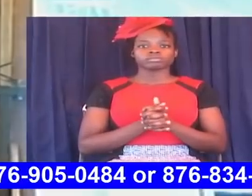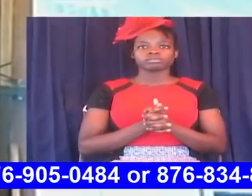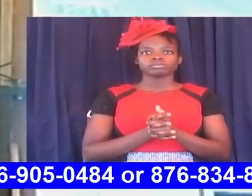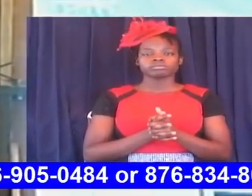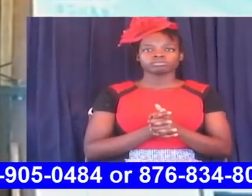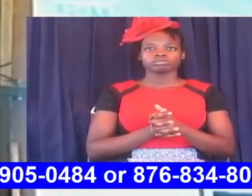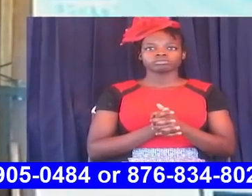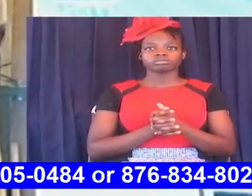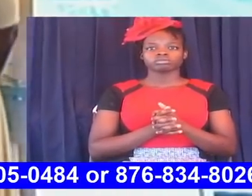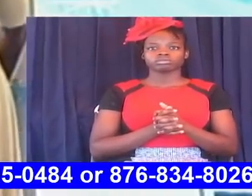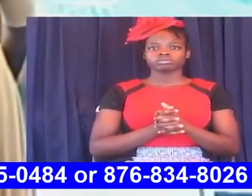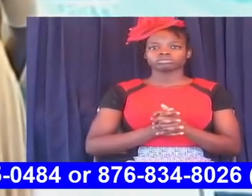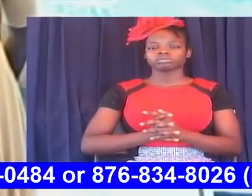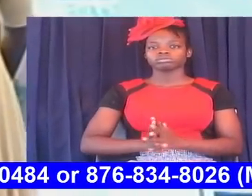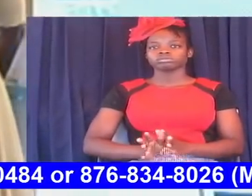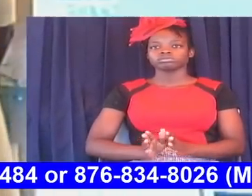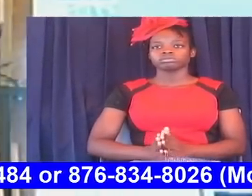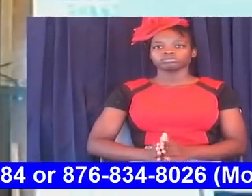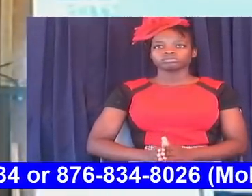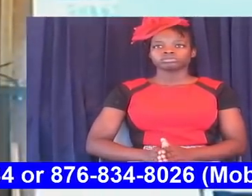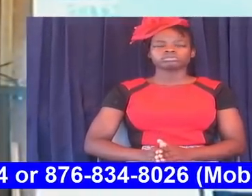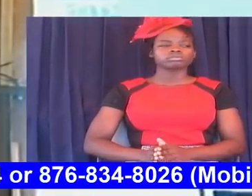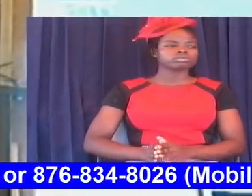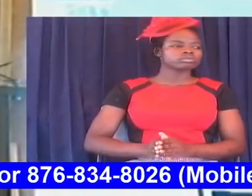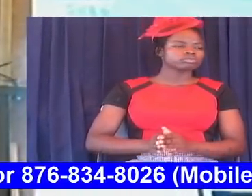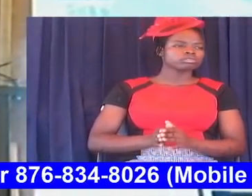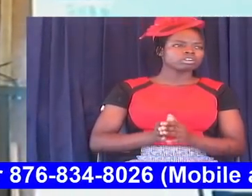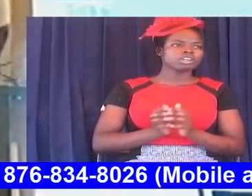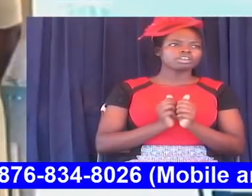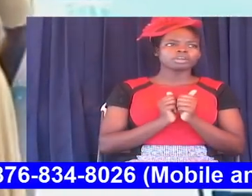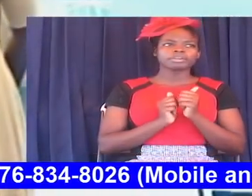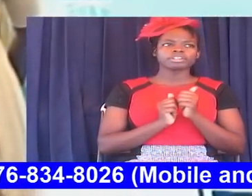Brother Bush is going to lead us in prayer before we close.